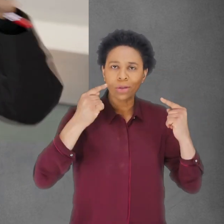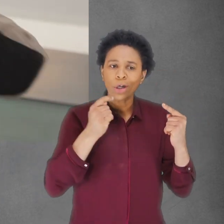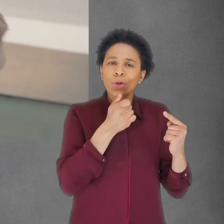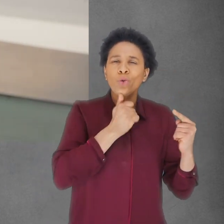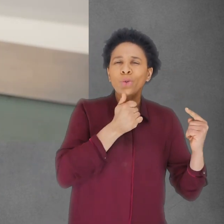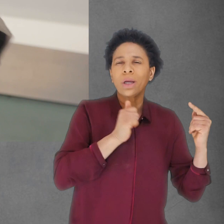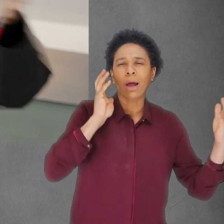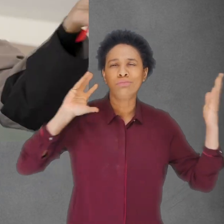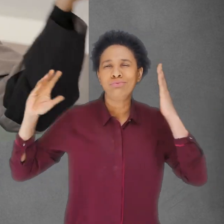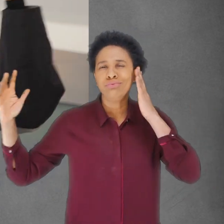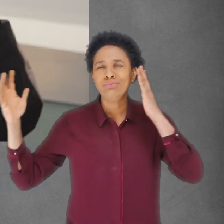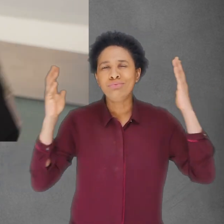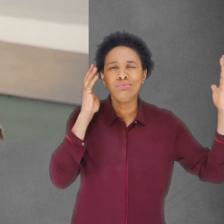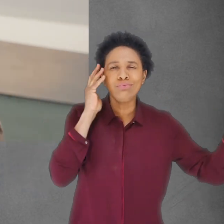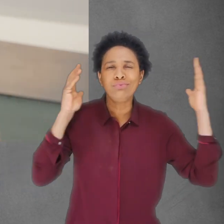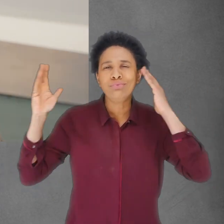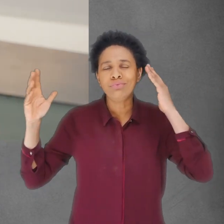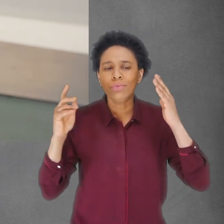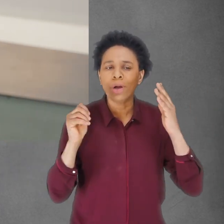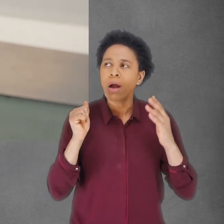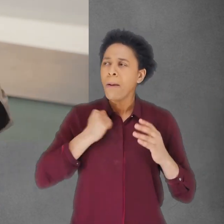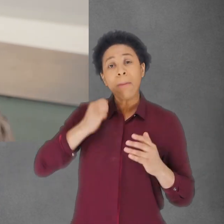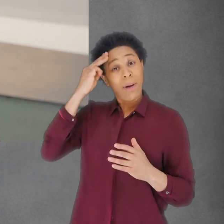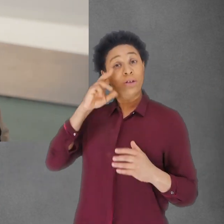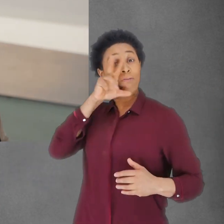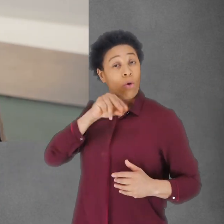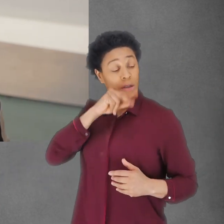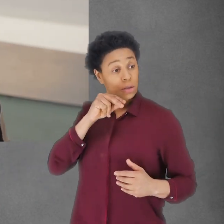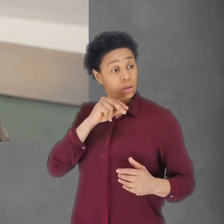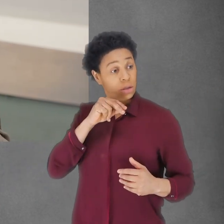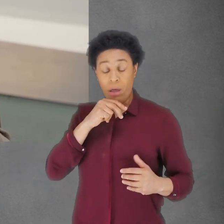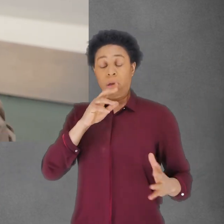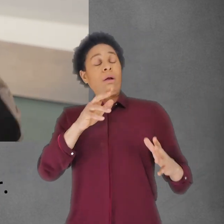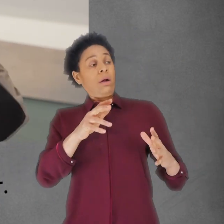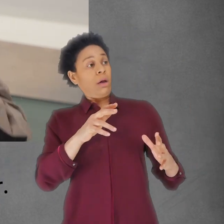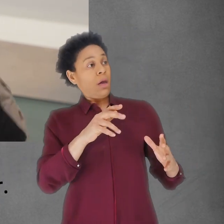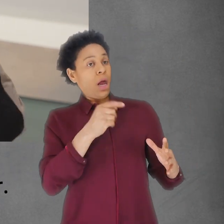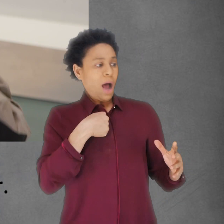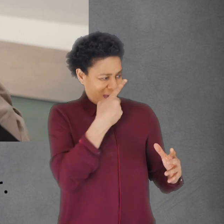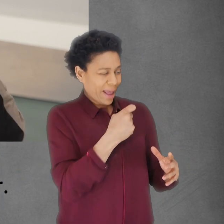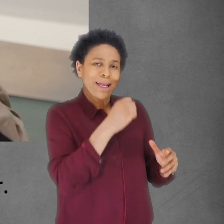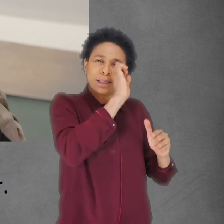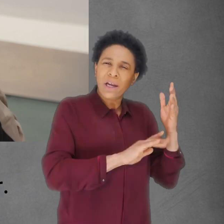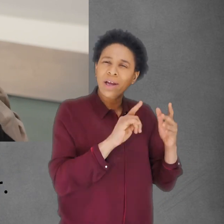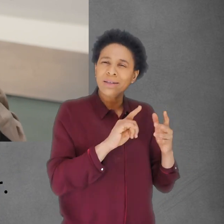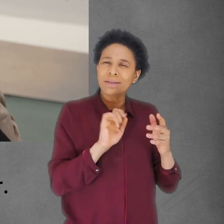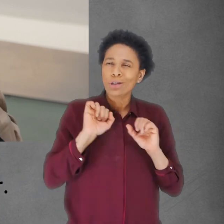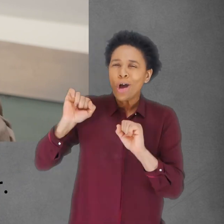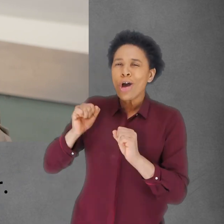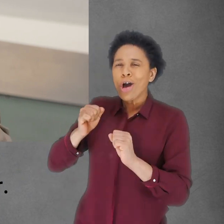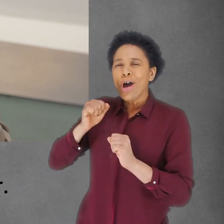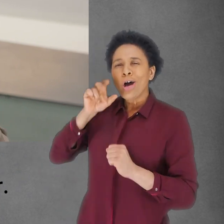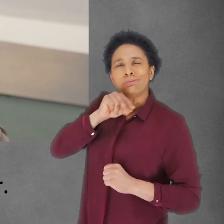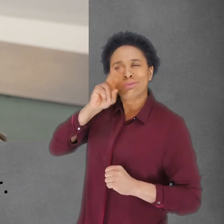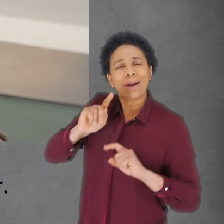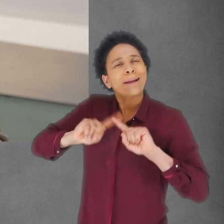L-Acoustics, it allowed me to throw that sound all over the place and have an overall experience of this woman's